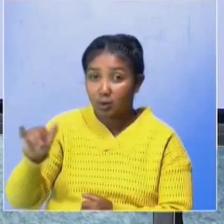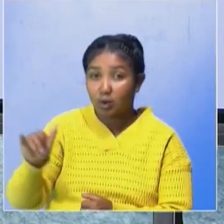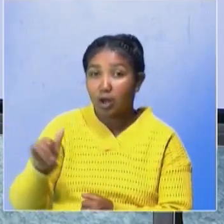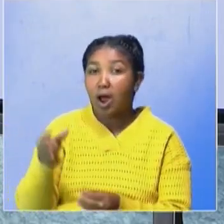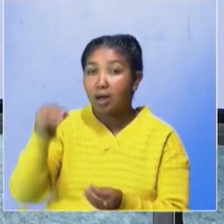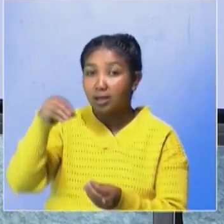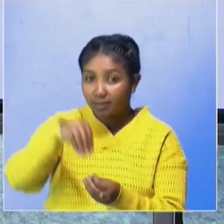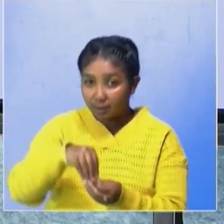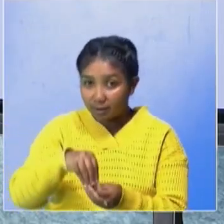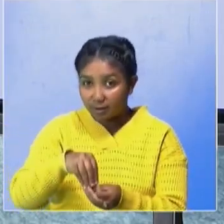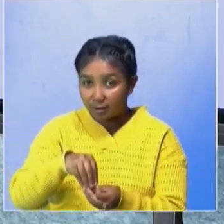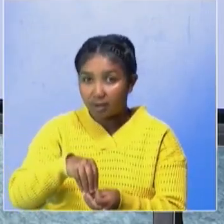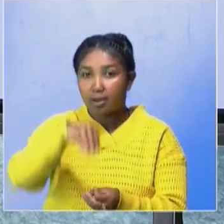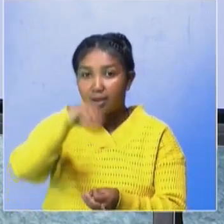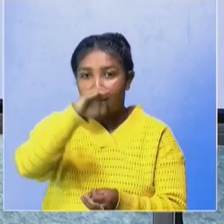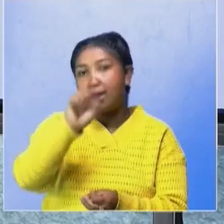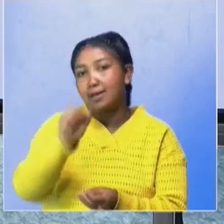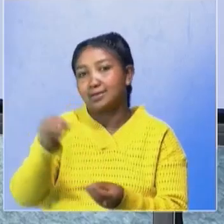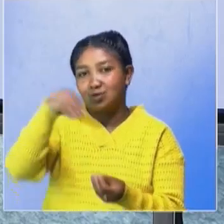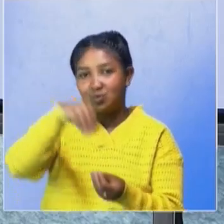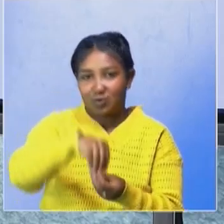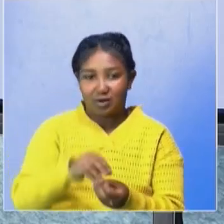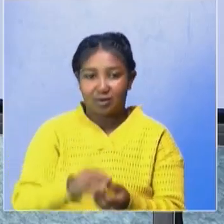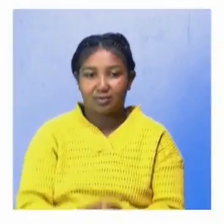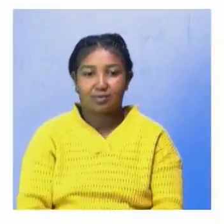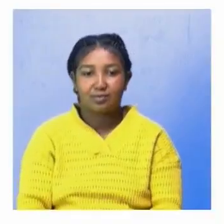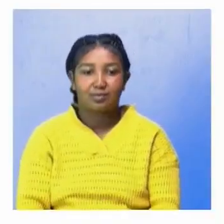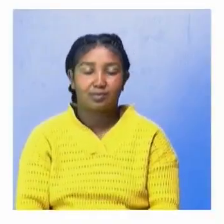adding ES.